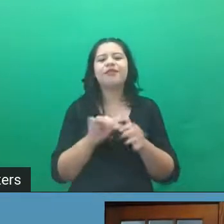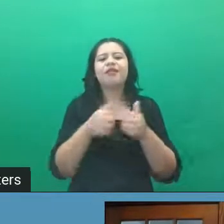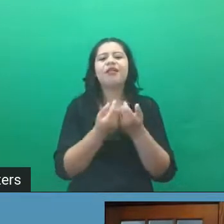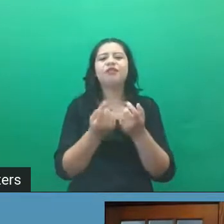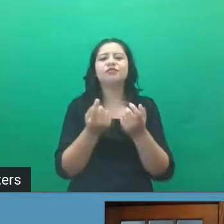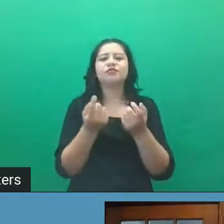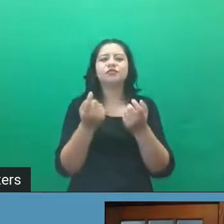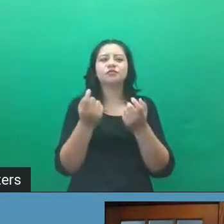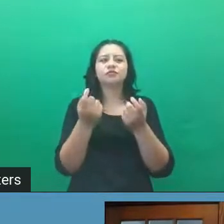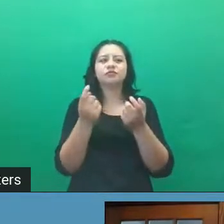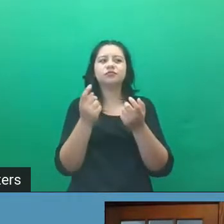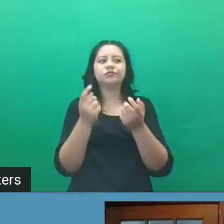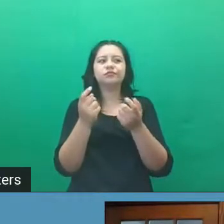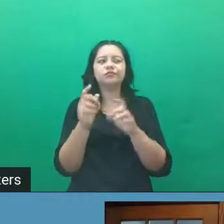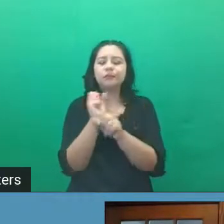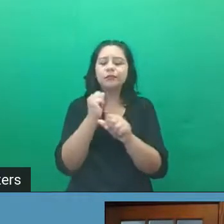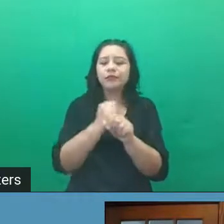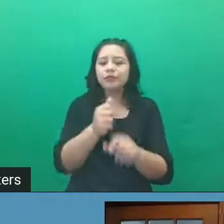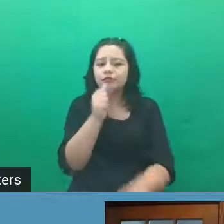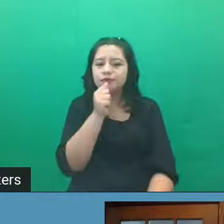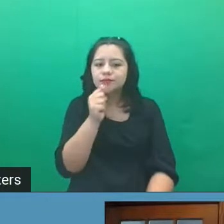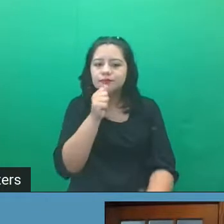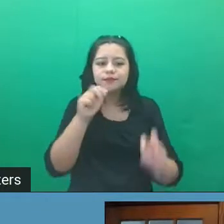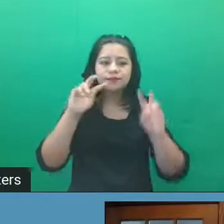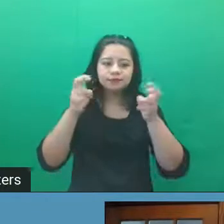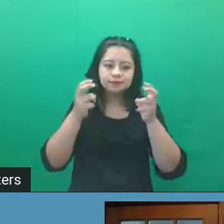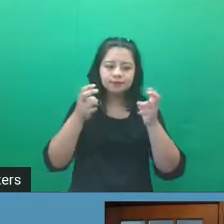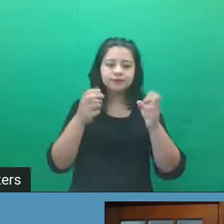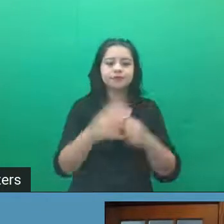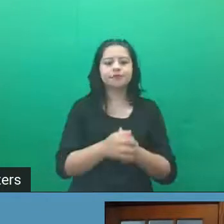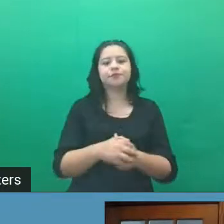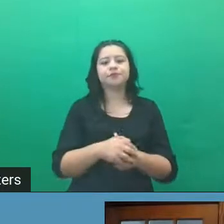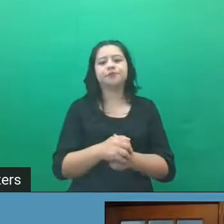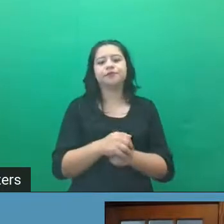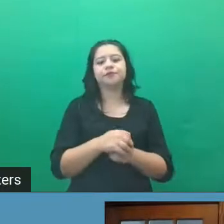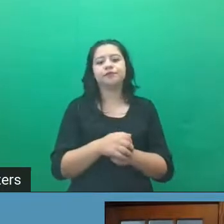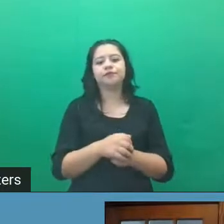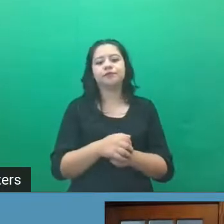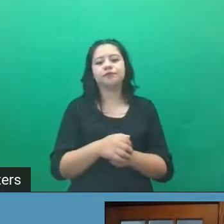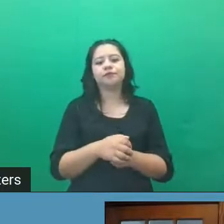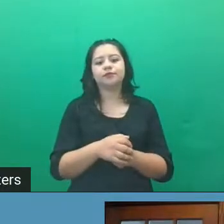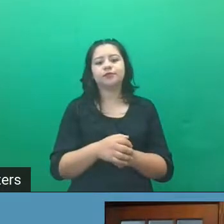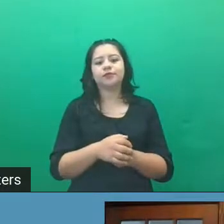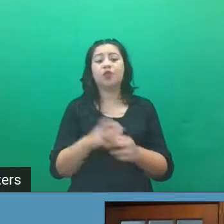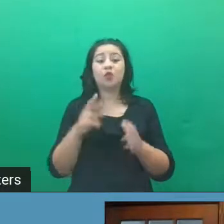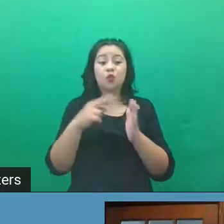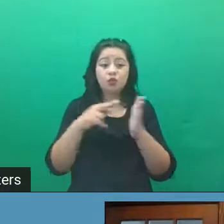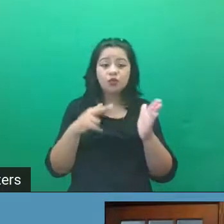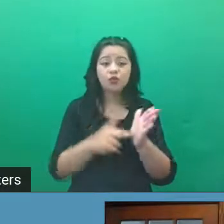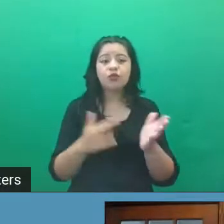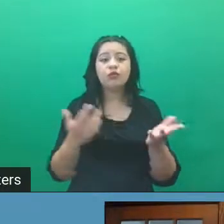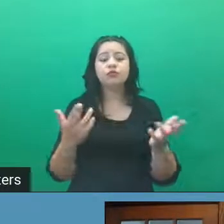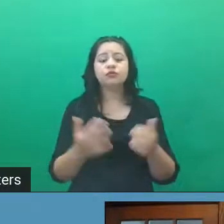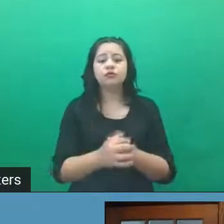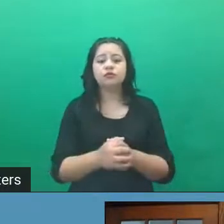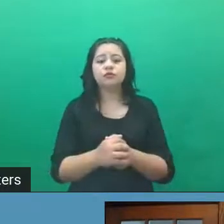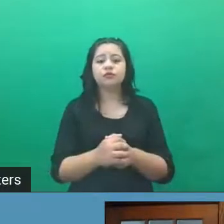privacy issues? Consider privacy issues and ground rules, perhaps, for